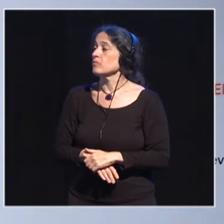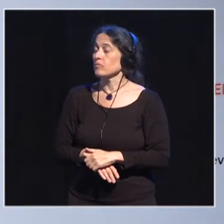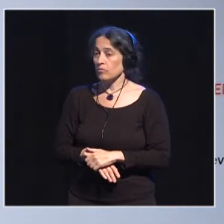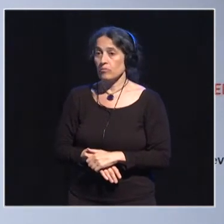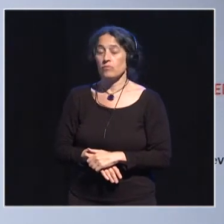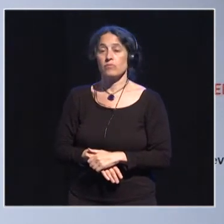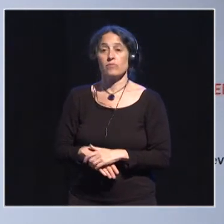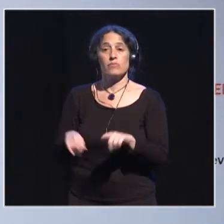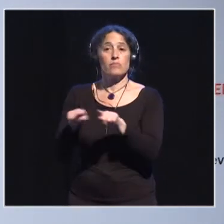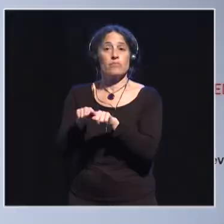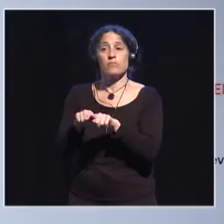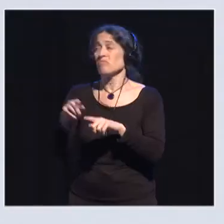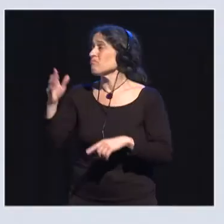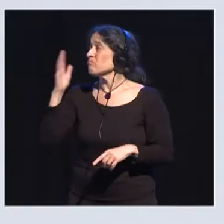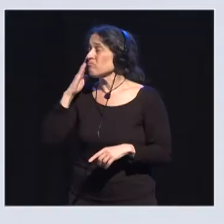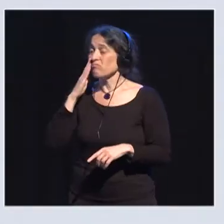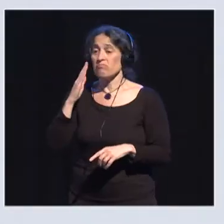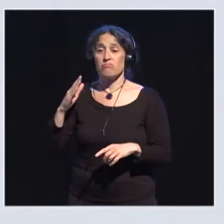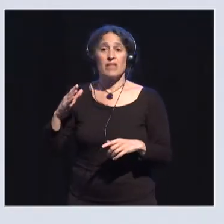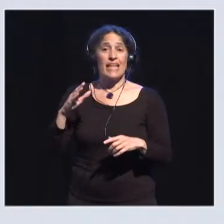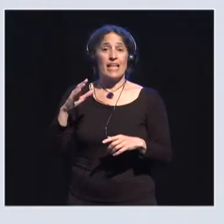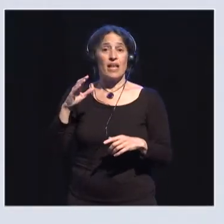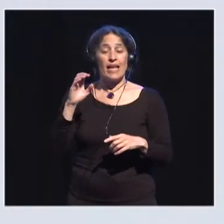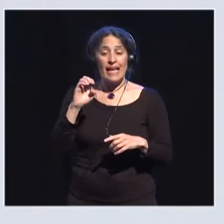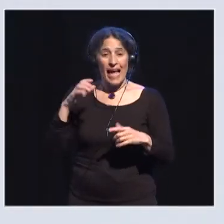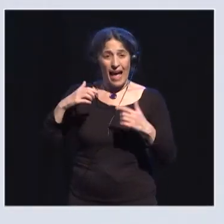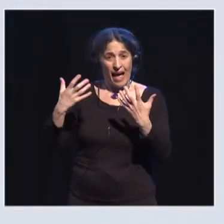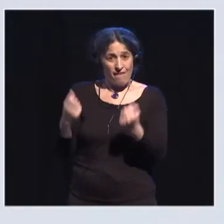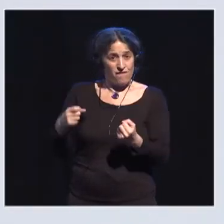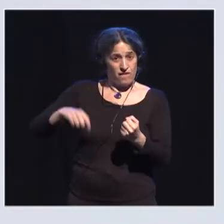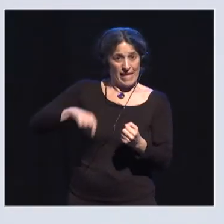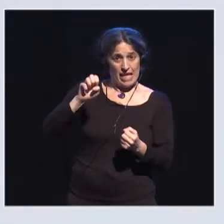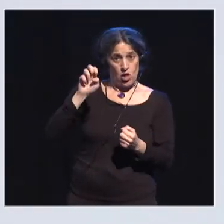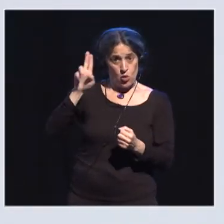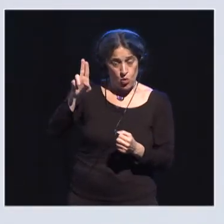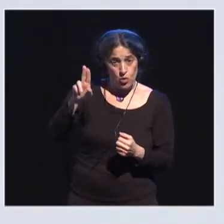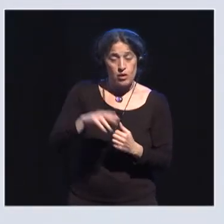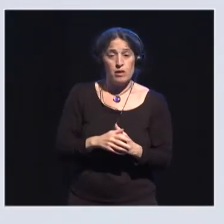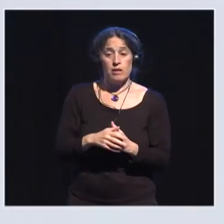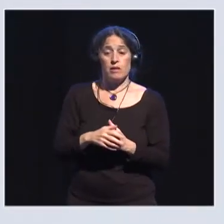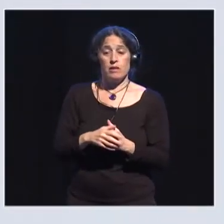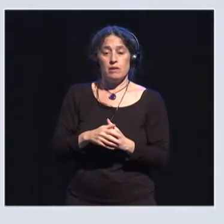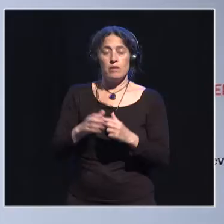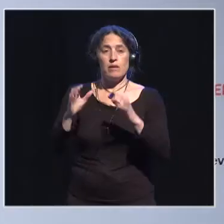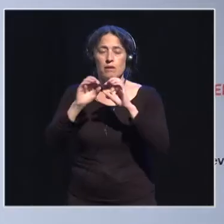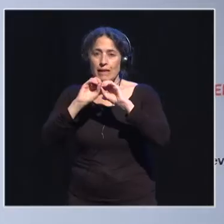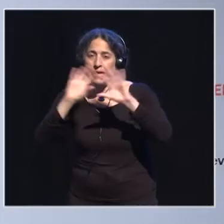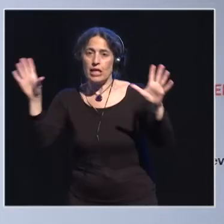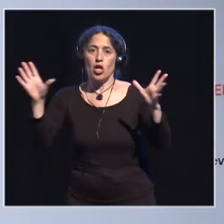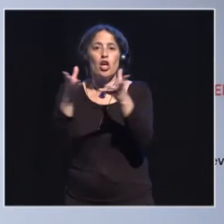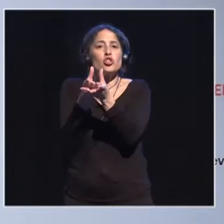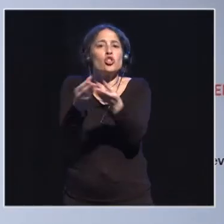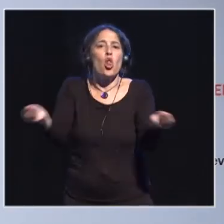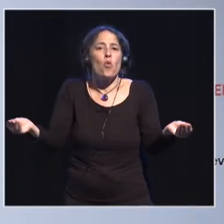e-government solutions. As we know, those e-government solutions, they are much more transparent solutions